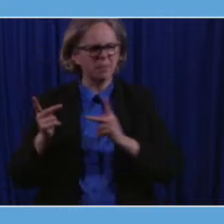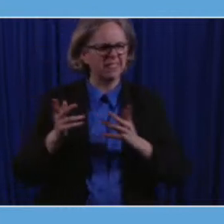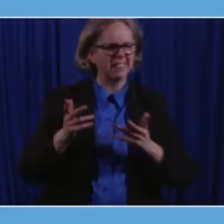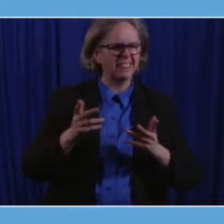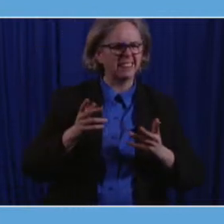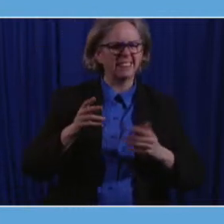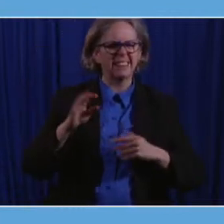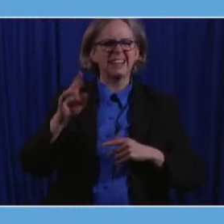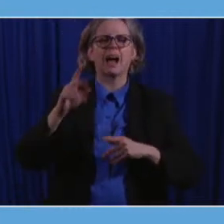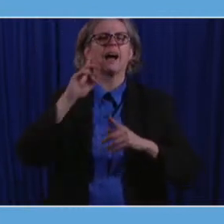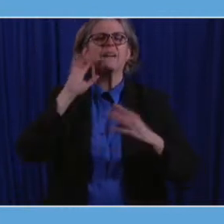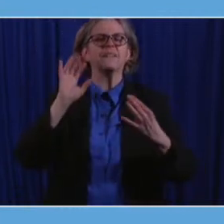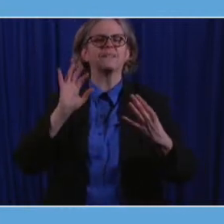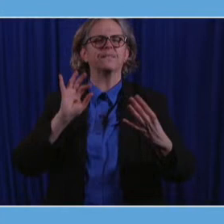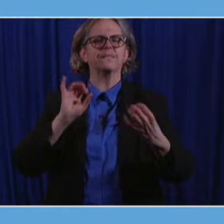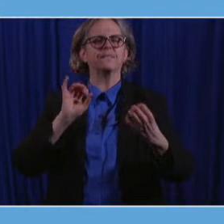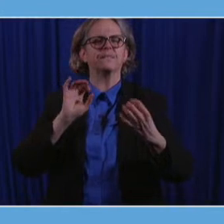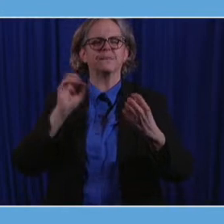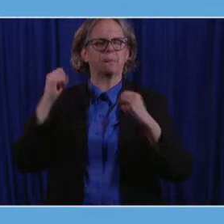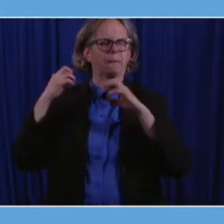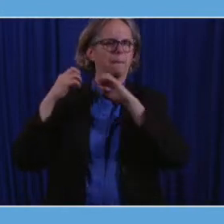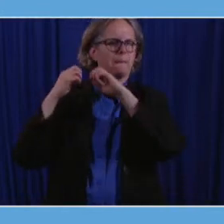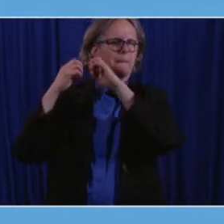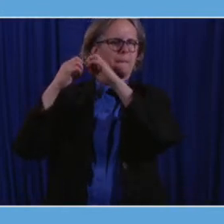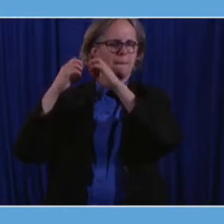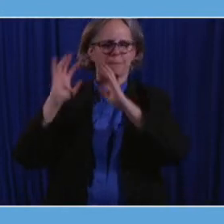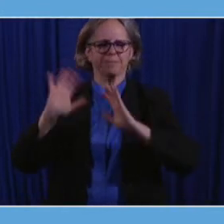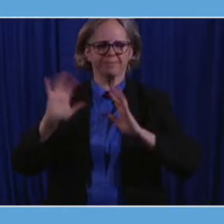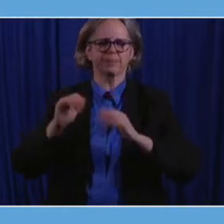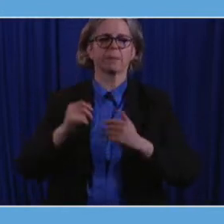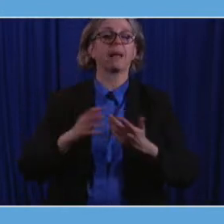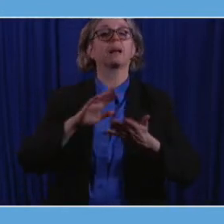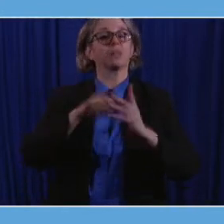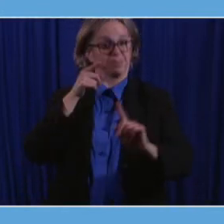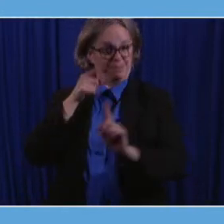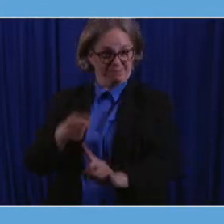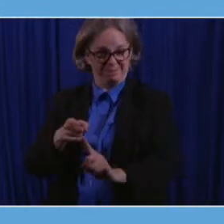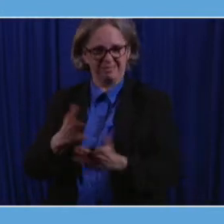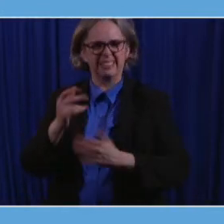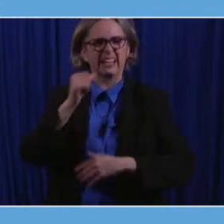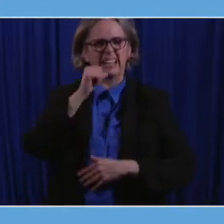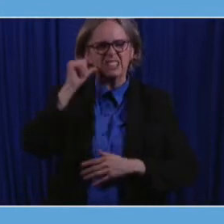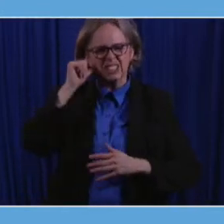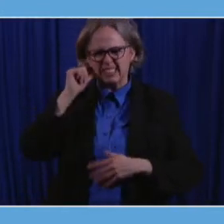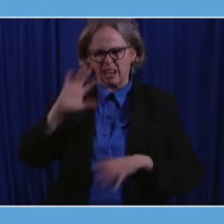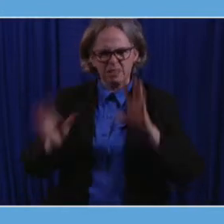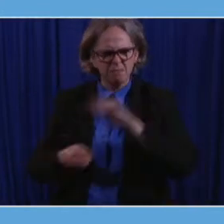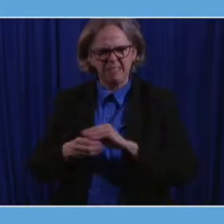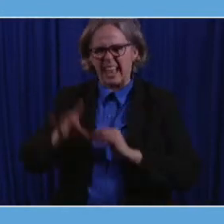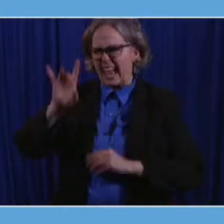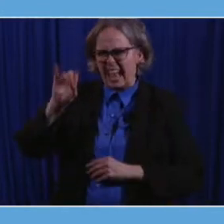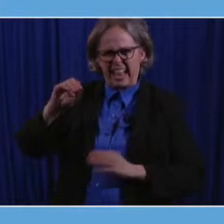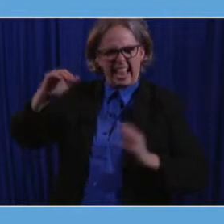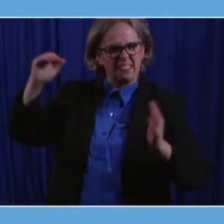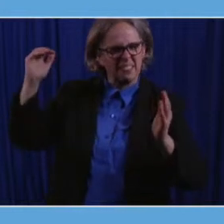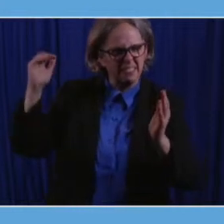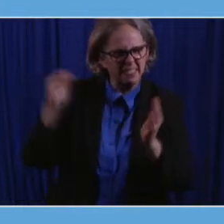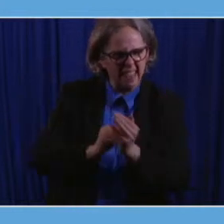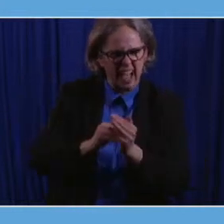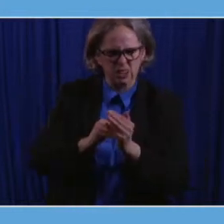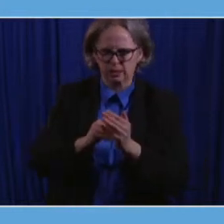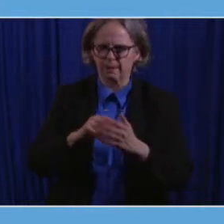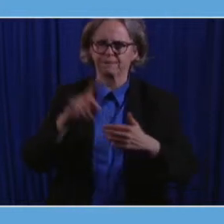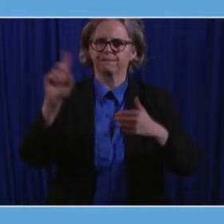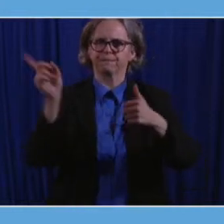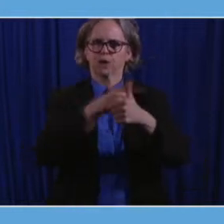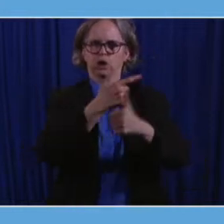great day yesterday with 80,000. 80,000 was showing, so we're very happy about that. And you can